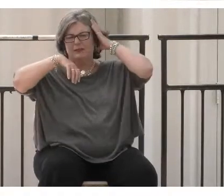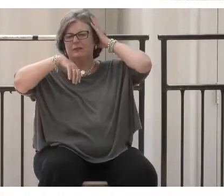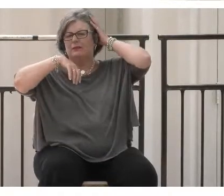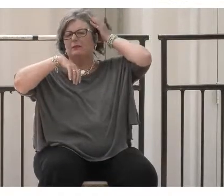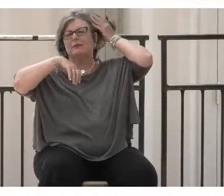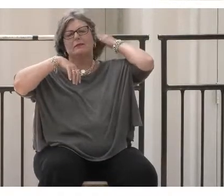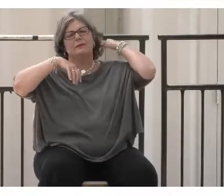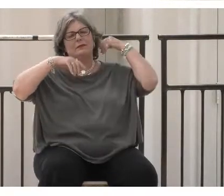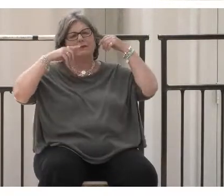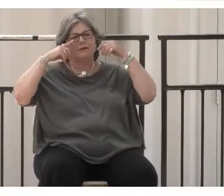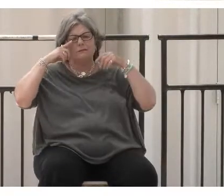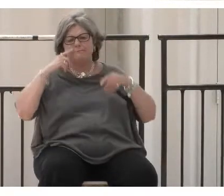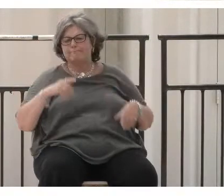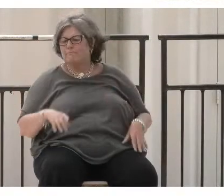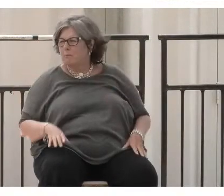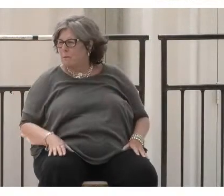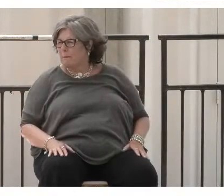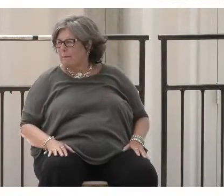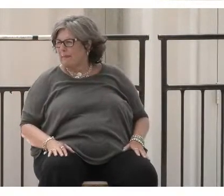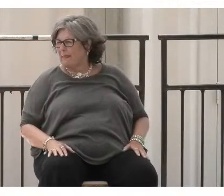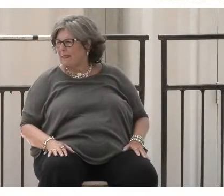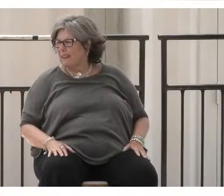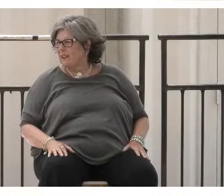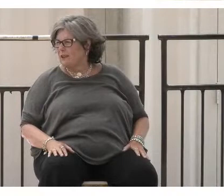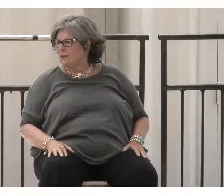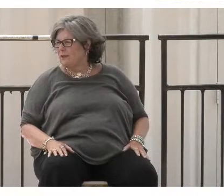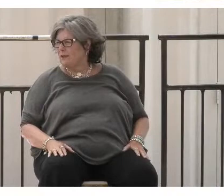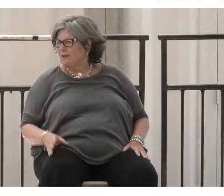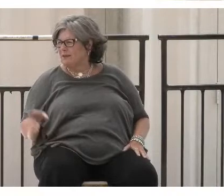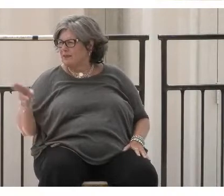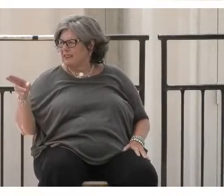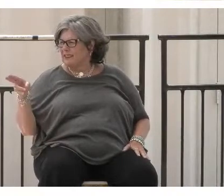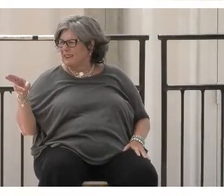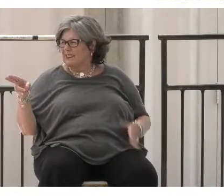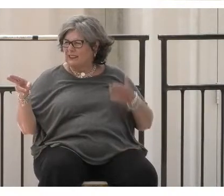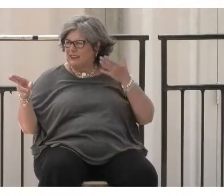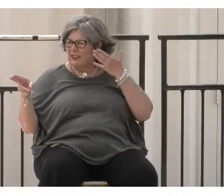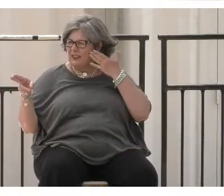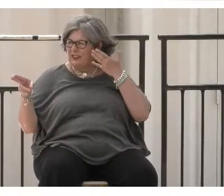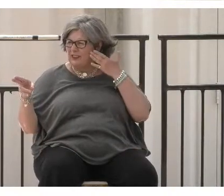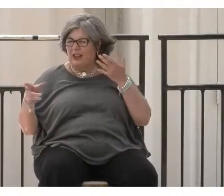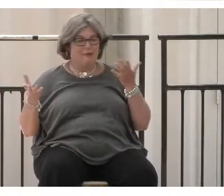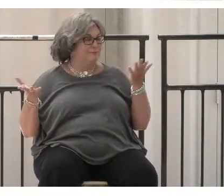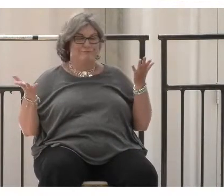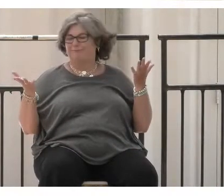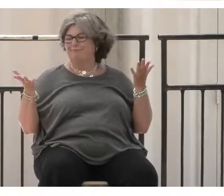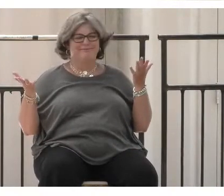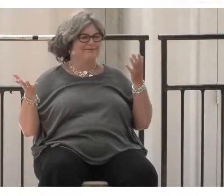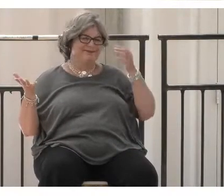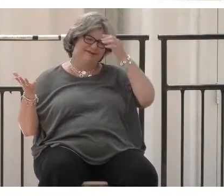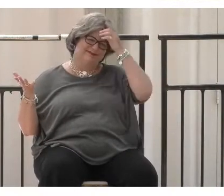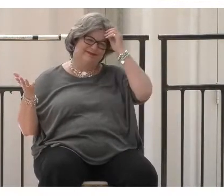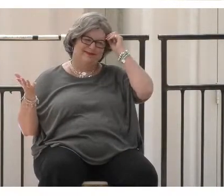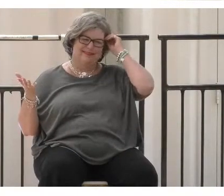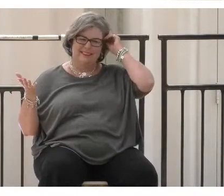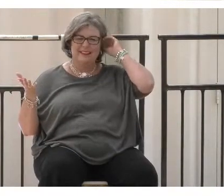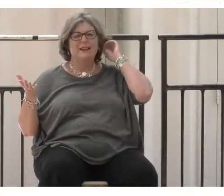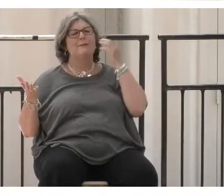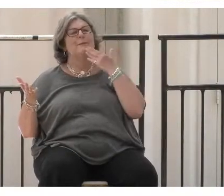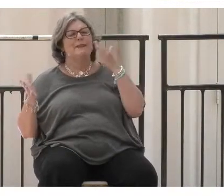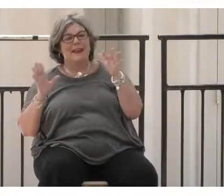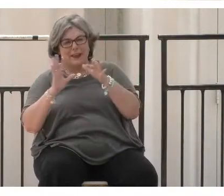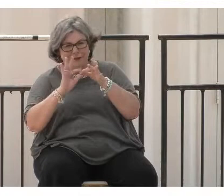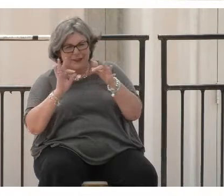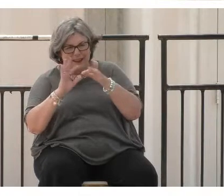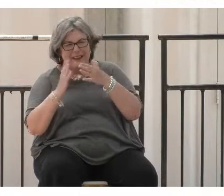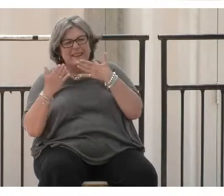Do you know anything about that? Adina, do you know anything about that? Oh. No, but thank you for that comment, because